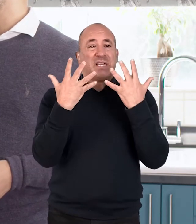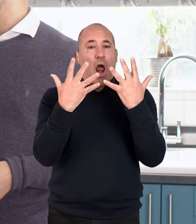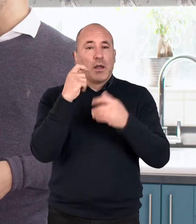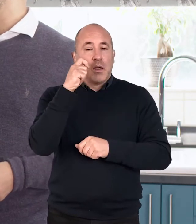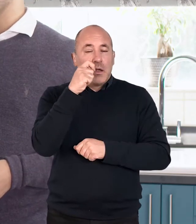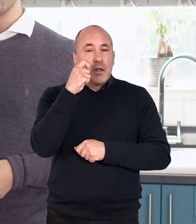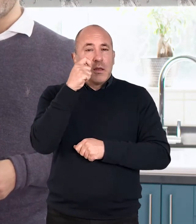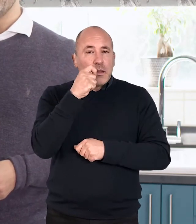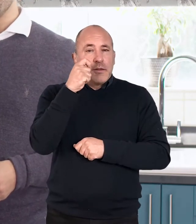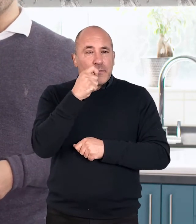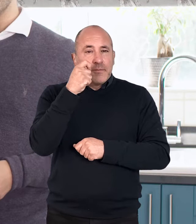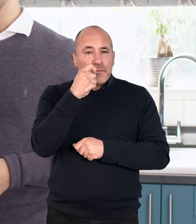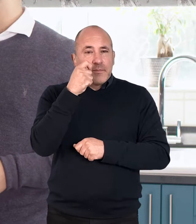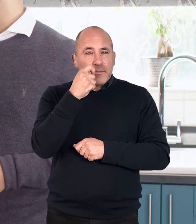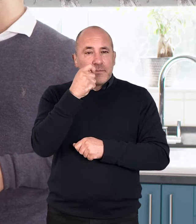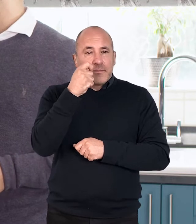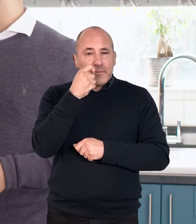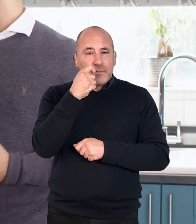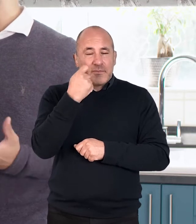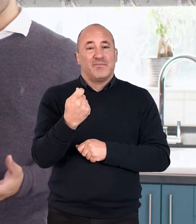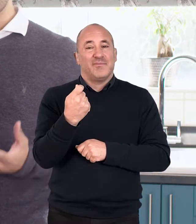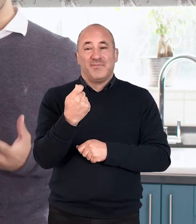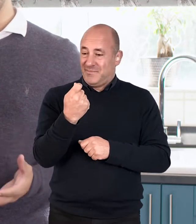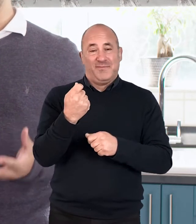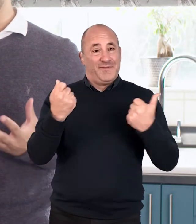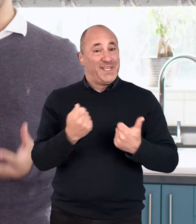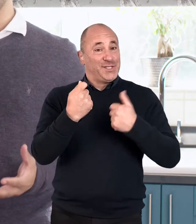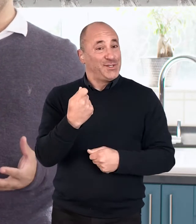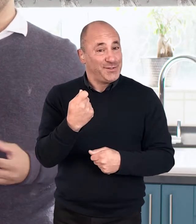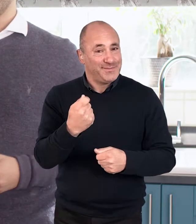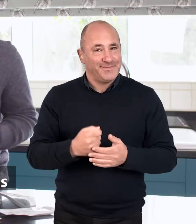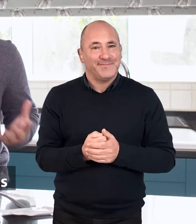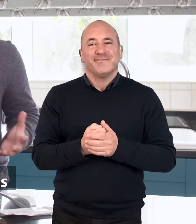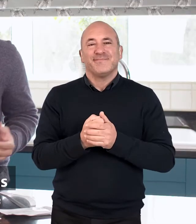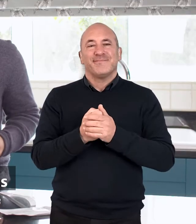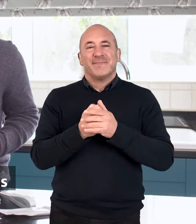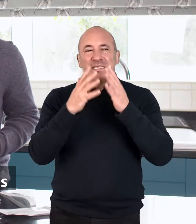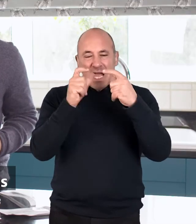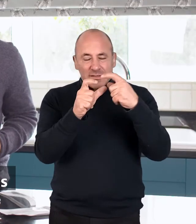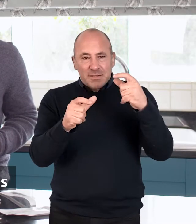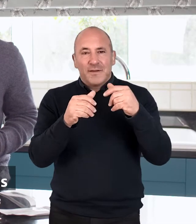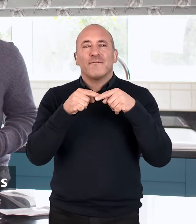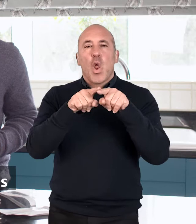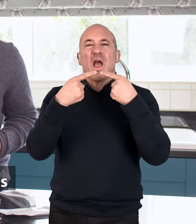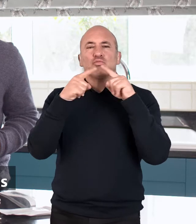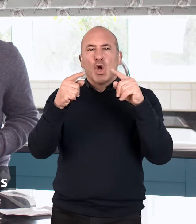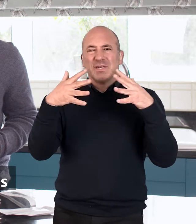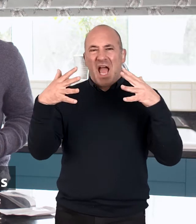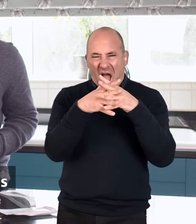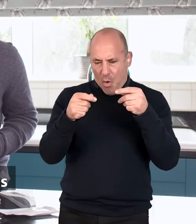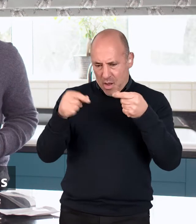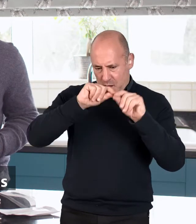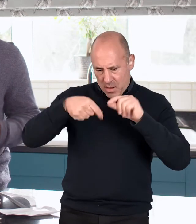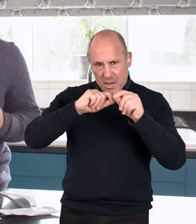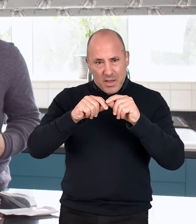circles with the swab in your nose. That's the swabbing done. Now you need to follow the instructions in your testing